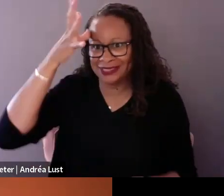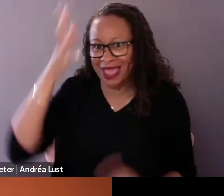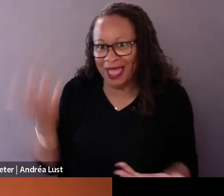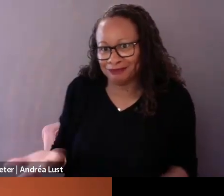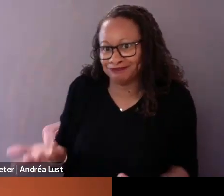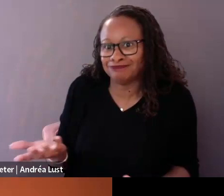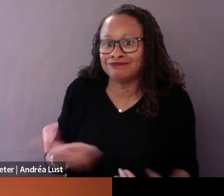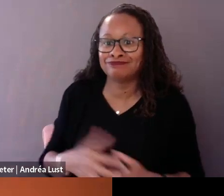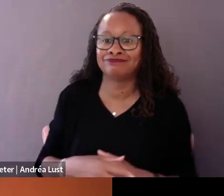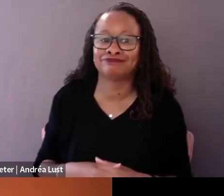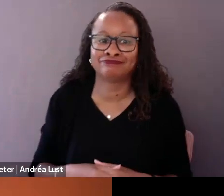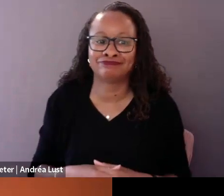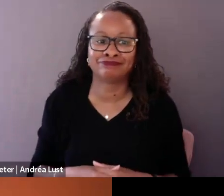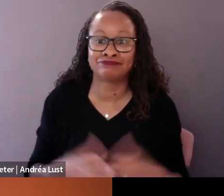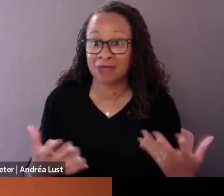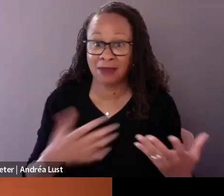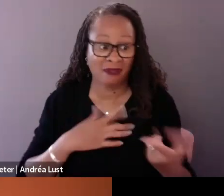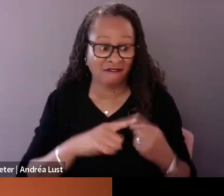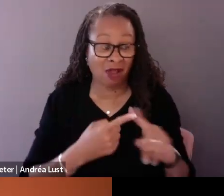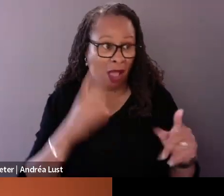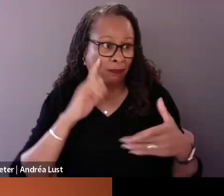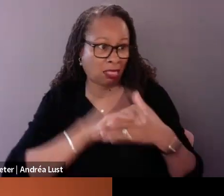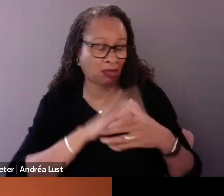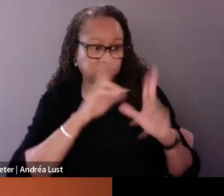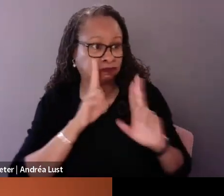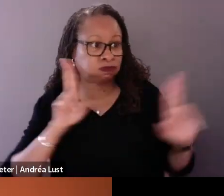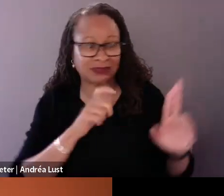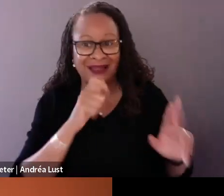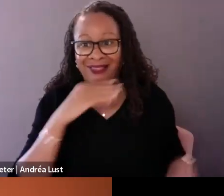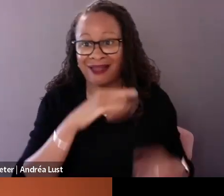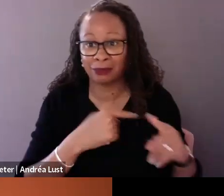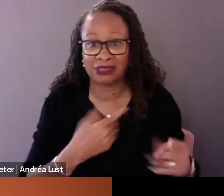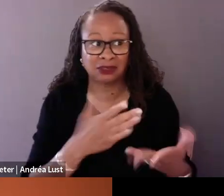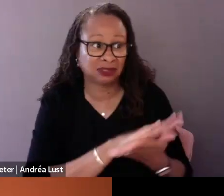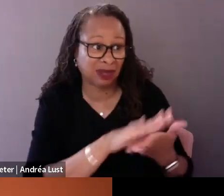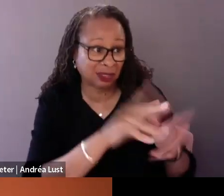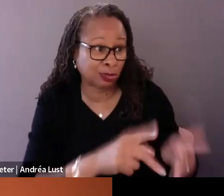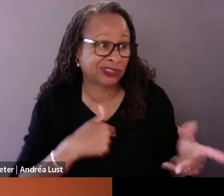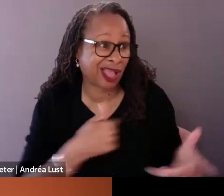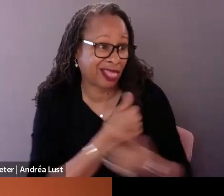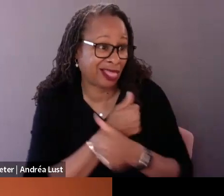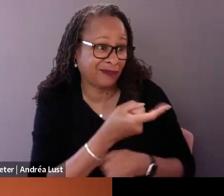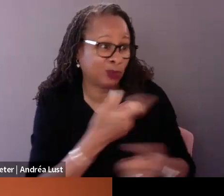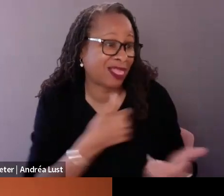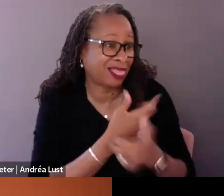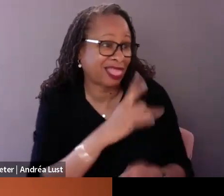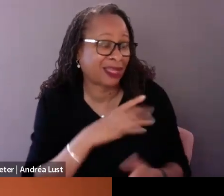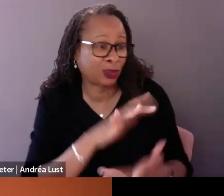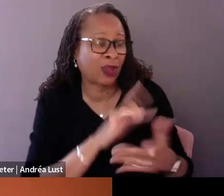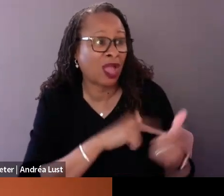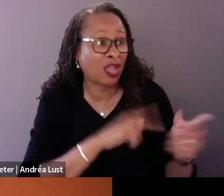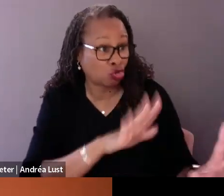friend who you have no reason to believe is lying to you, and whose dad, you know, seems like he